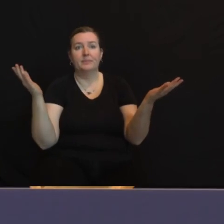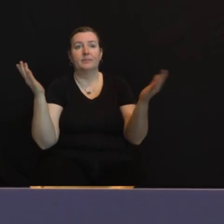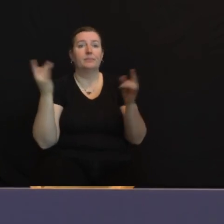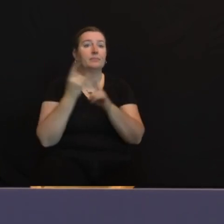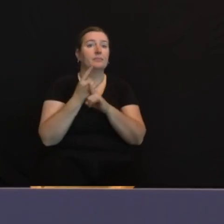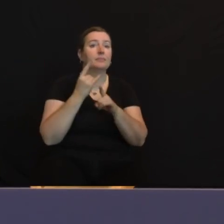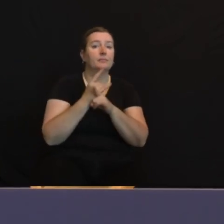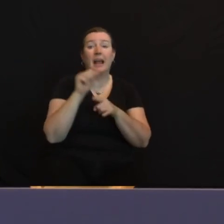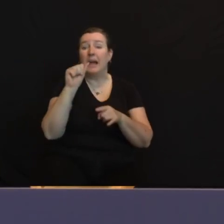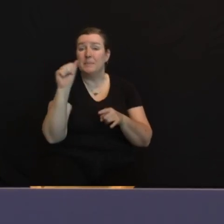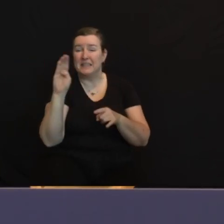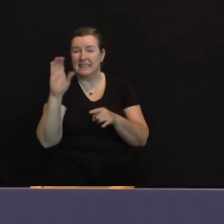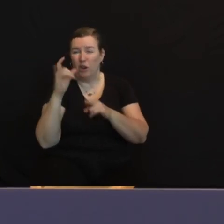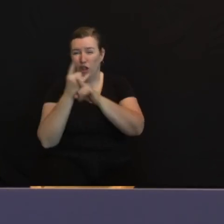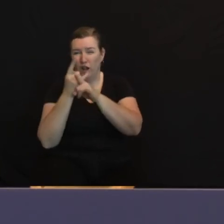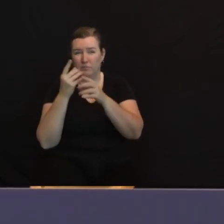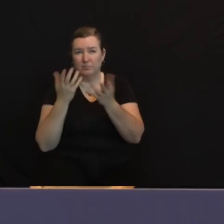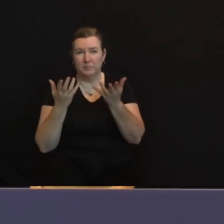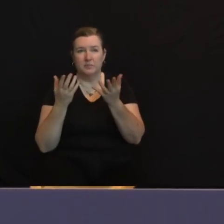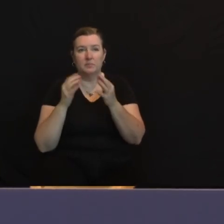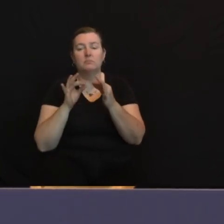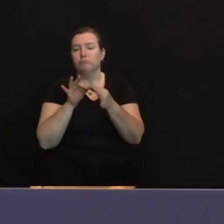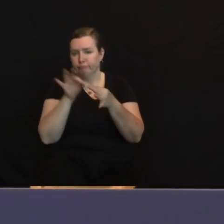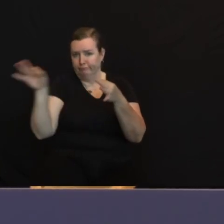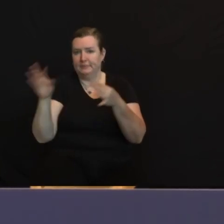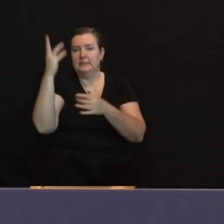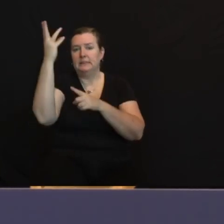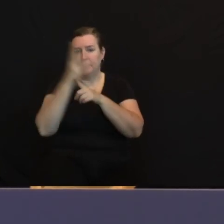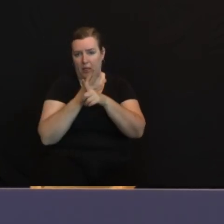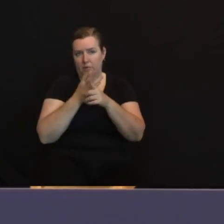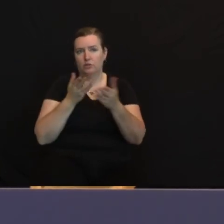to allow them to serve liquor not on their premises.